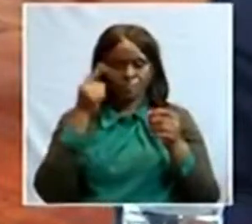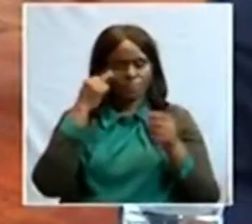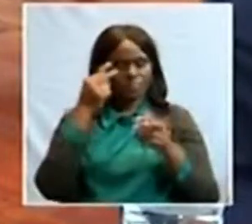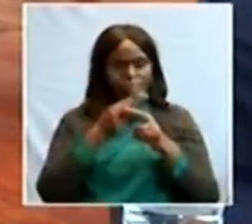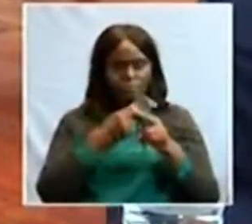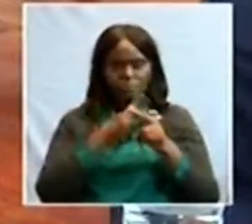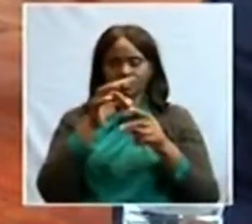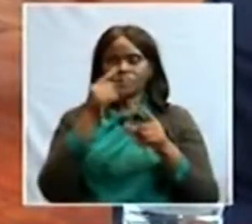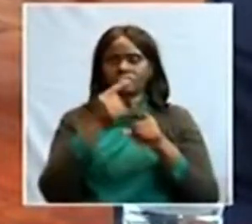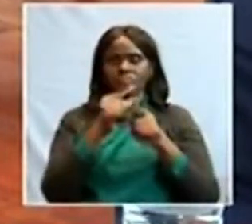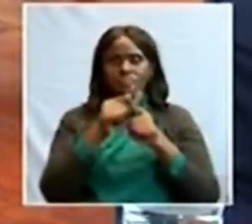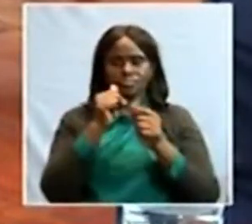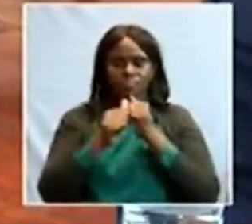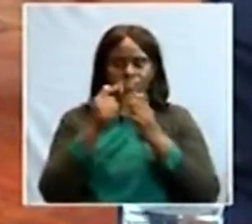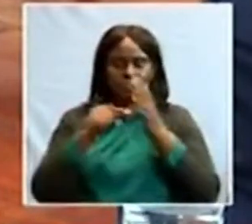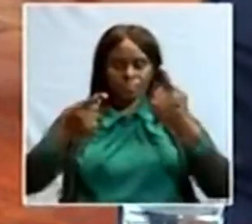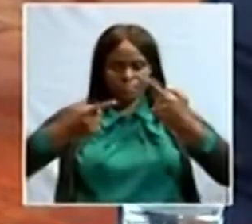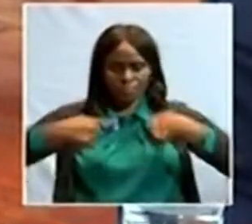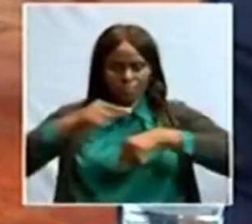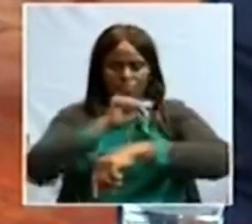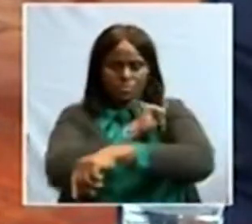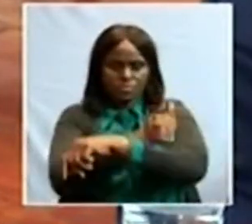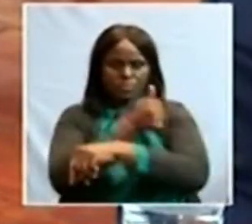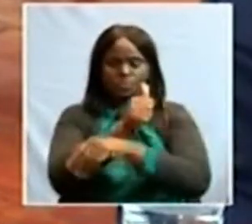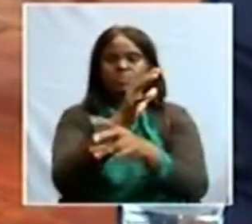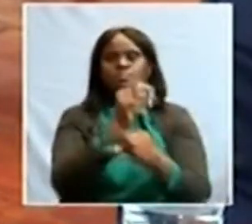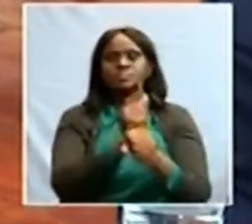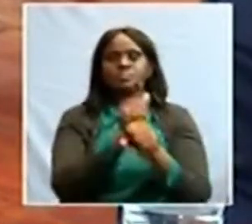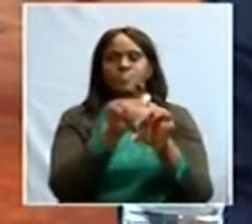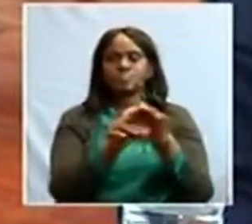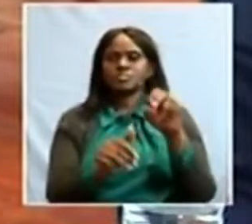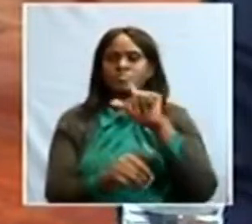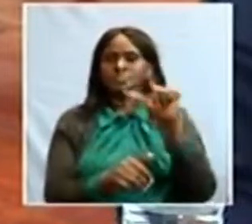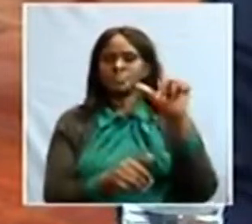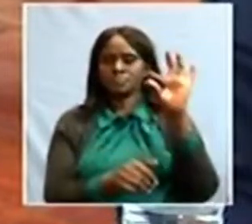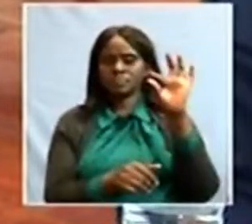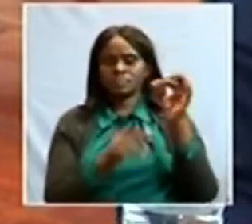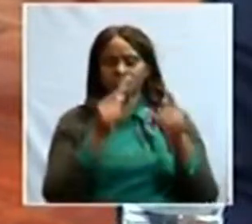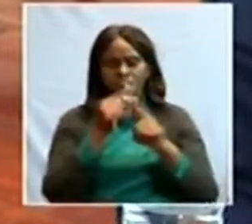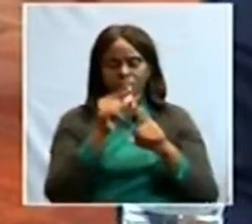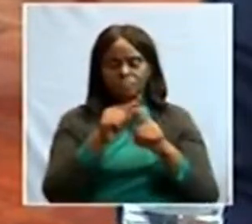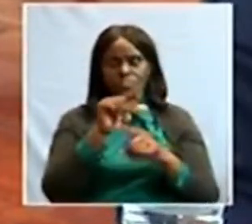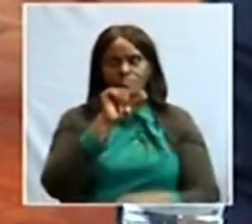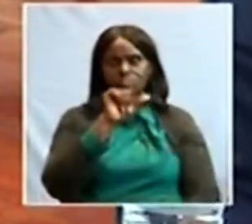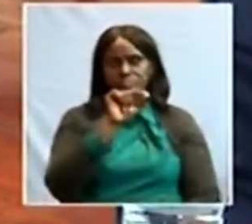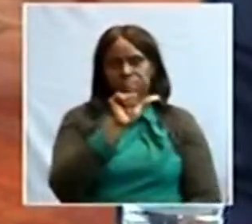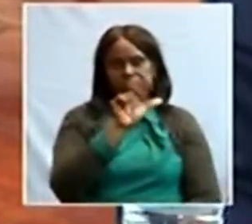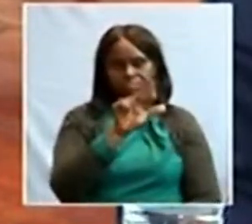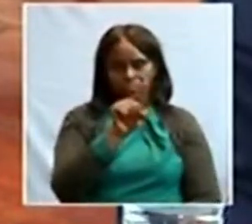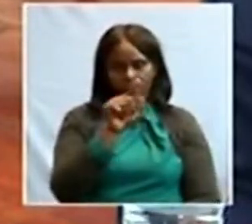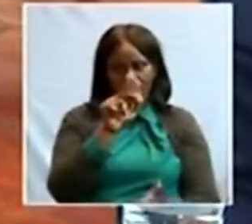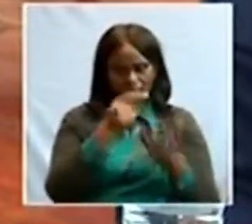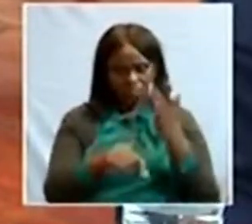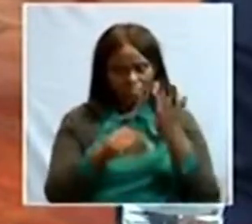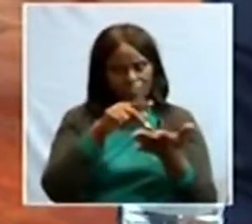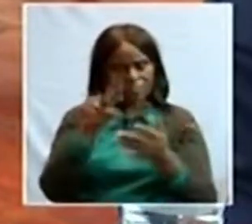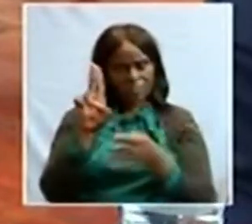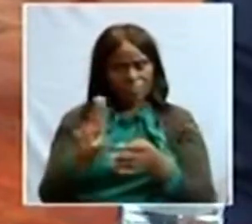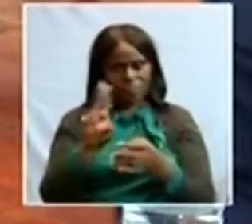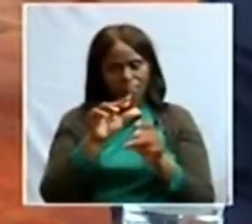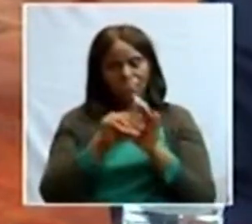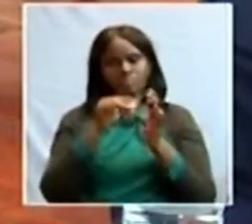of December, which the local authority received on 29th December 2023, which was spent in